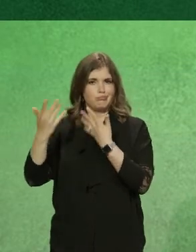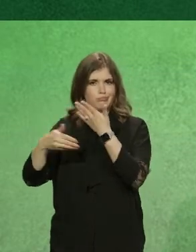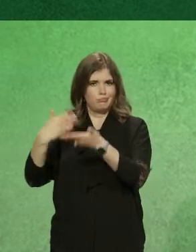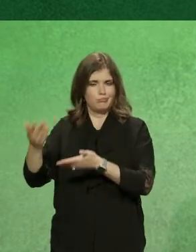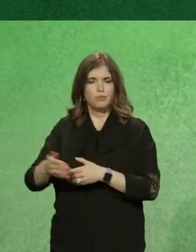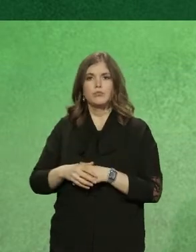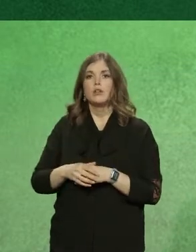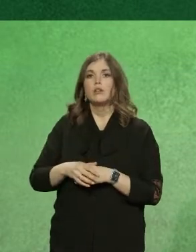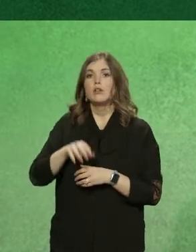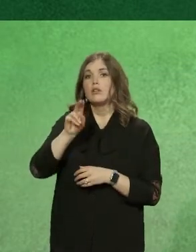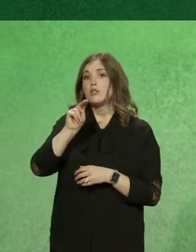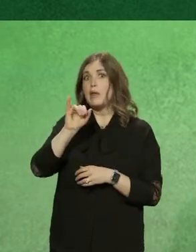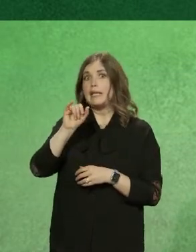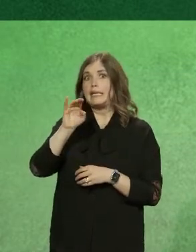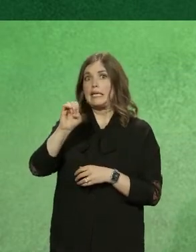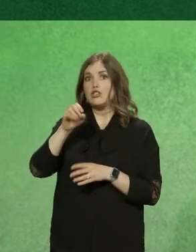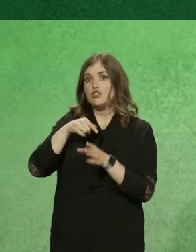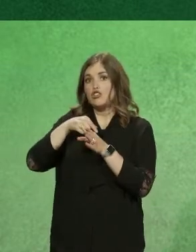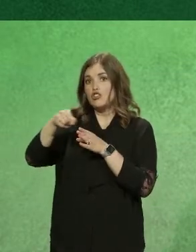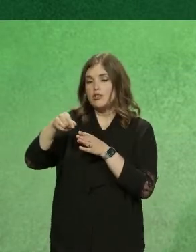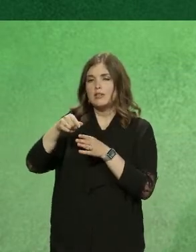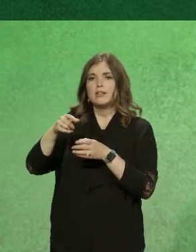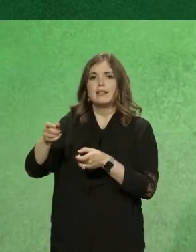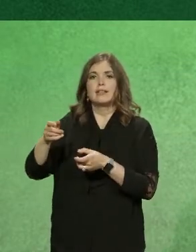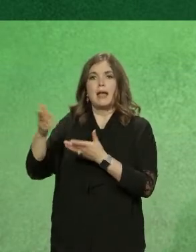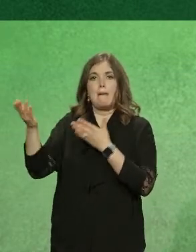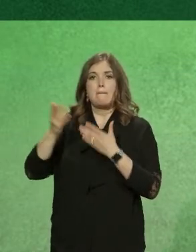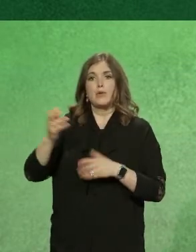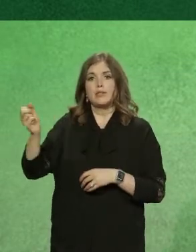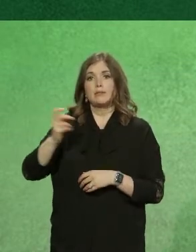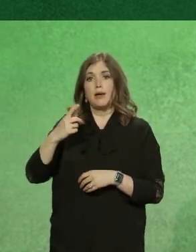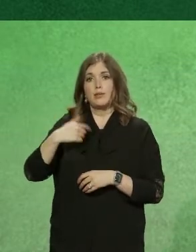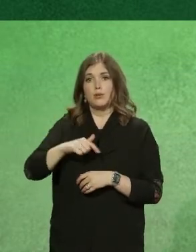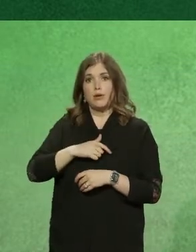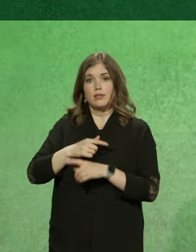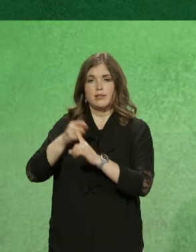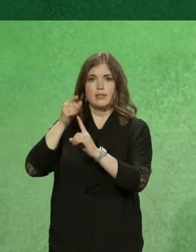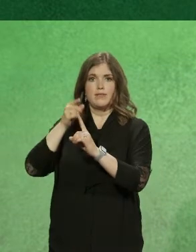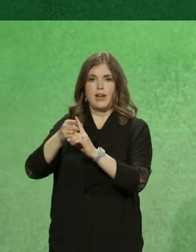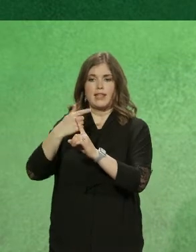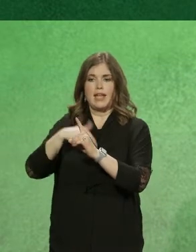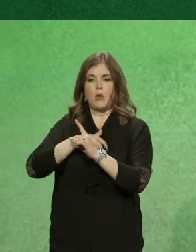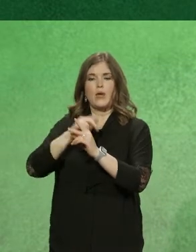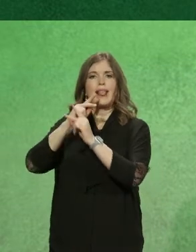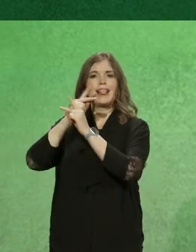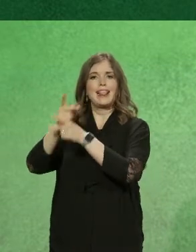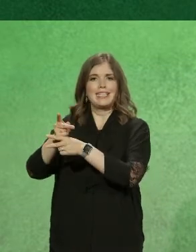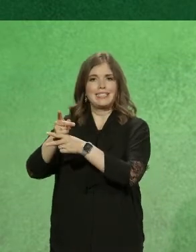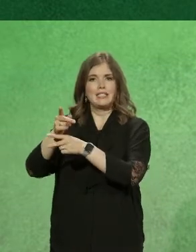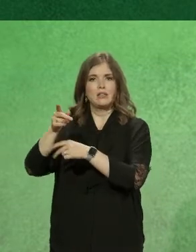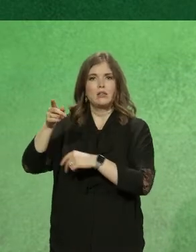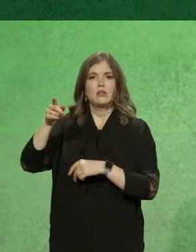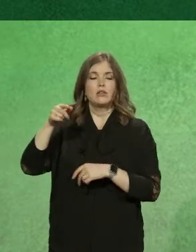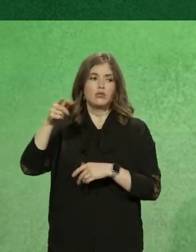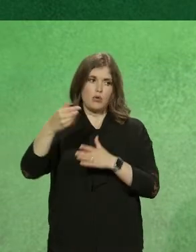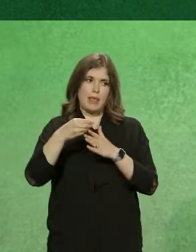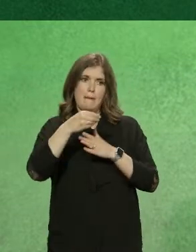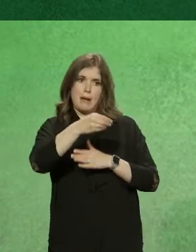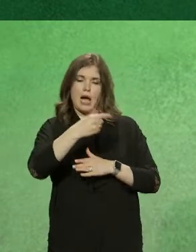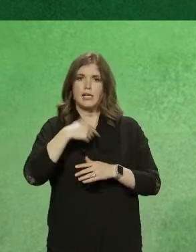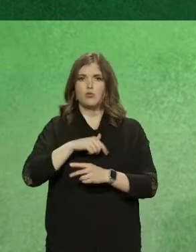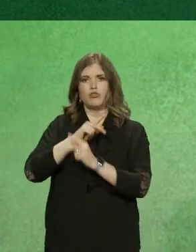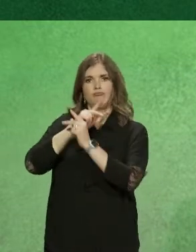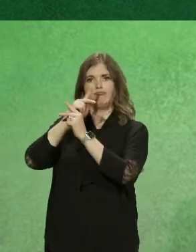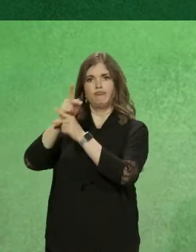bring the materials back to us is the fact that we lease, so they buy with full responsibility